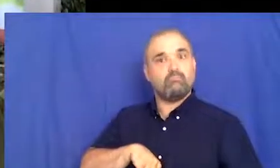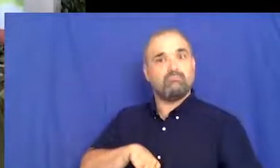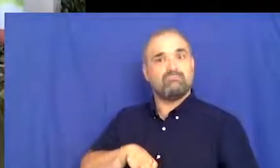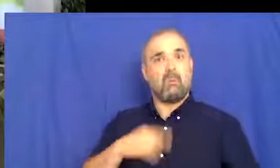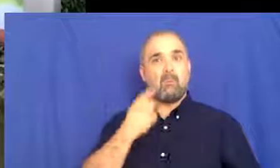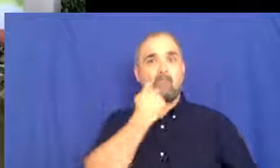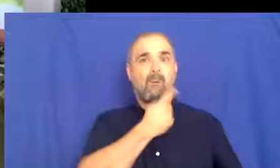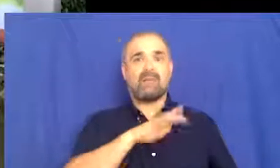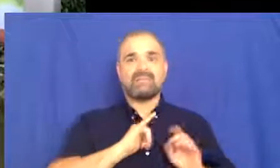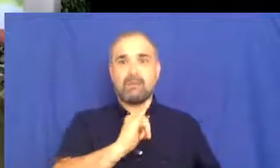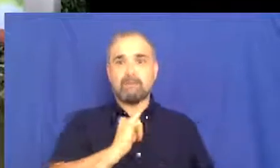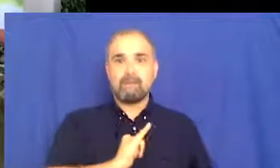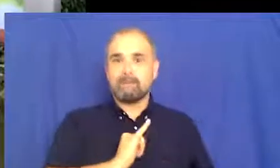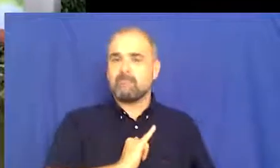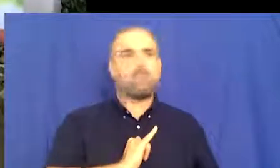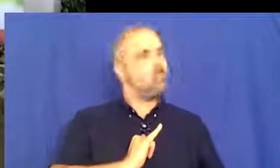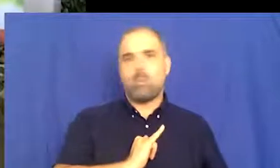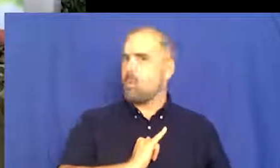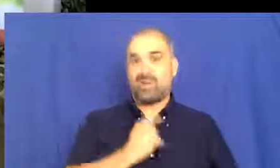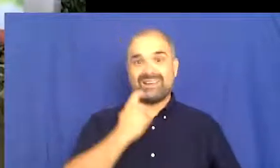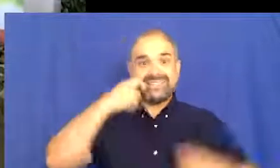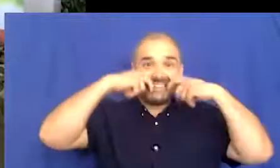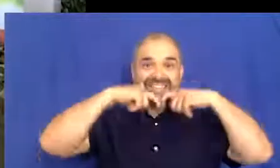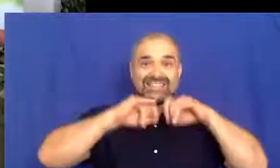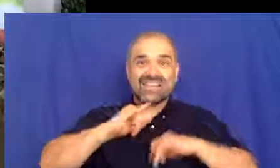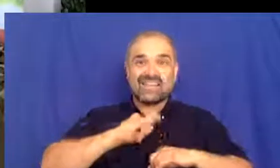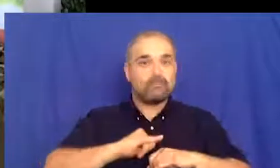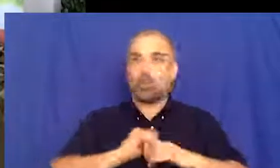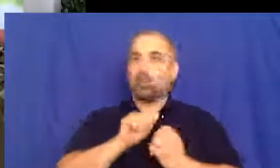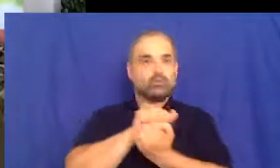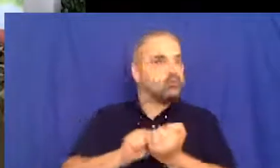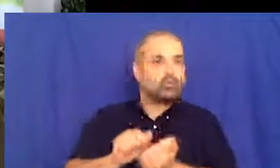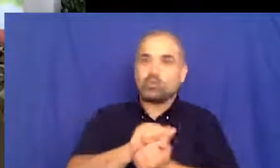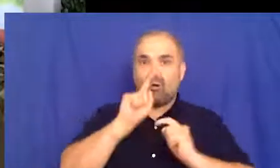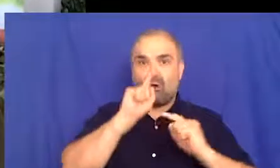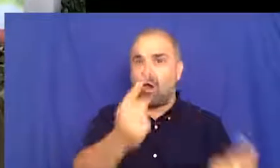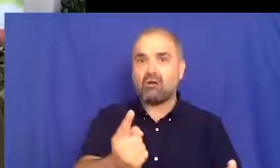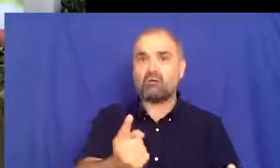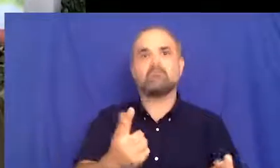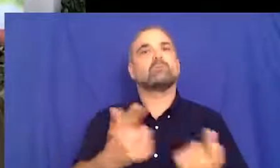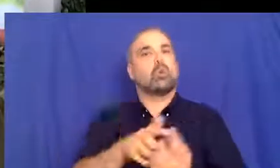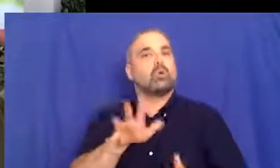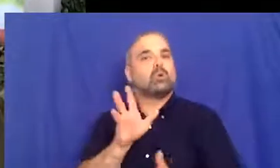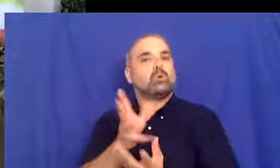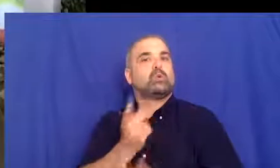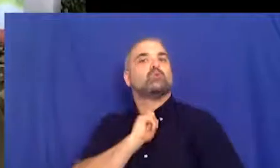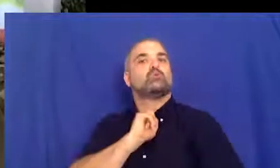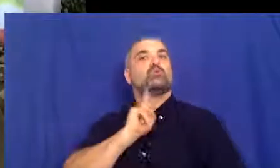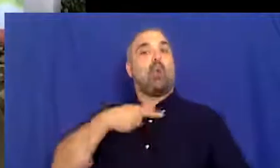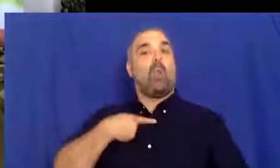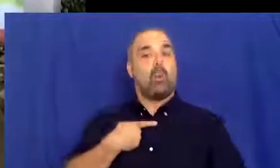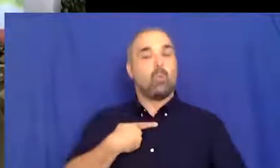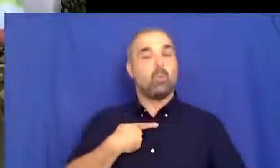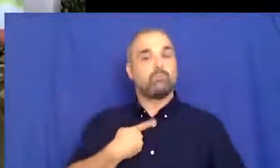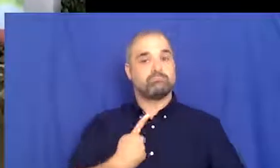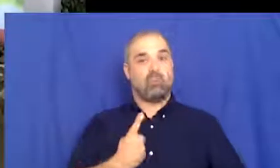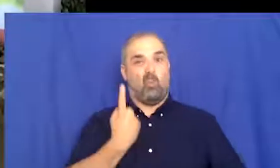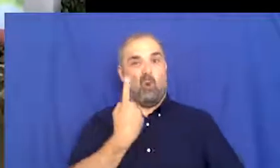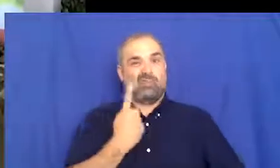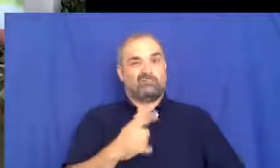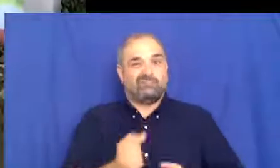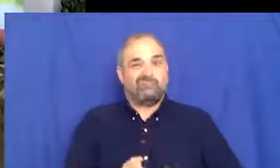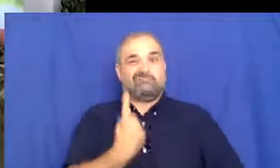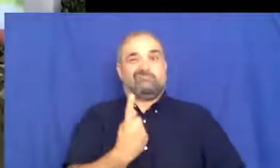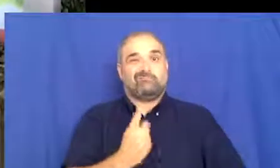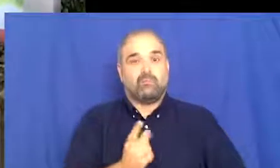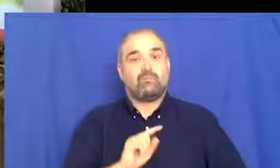aren't constructed the same as ours, their teeth are not the same as ours, so they can't actually chew their food. So what they do, they swallow the animal in one go.